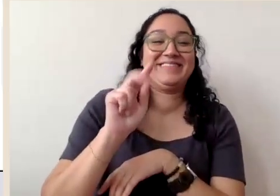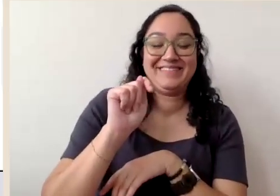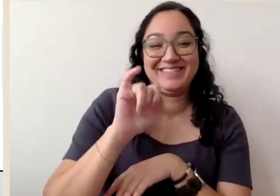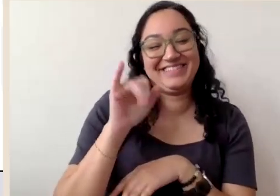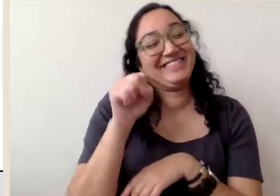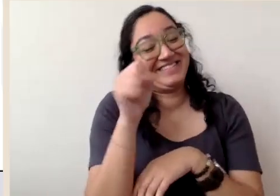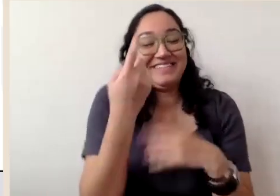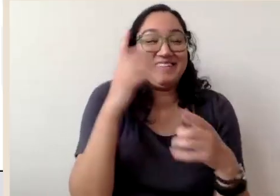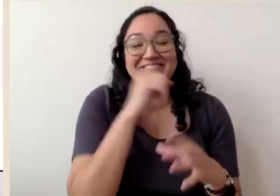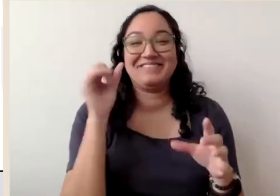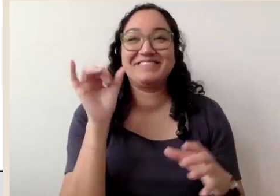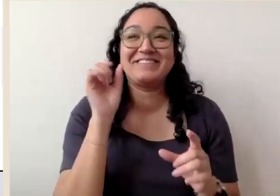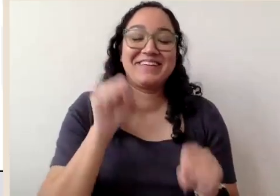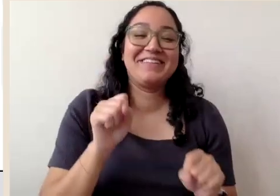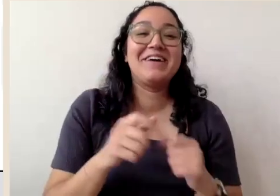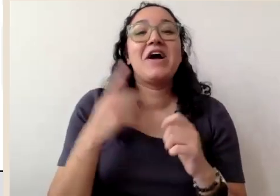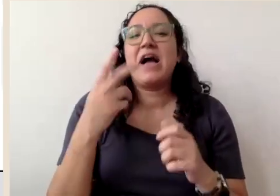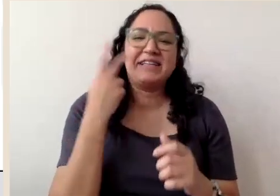surveys here. Surveys,